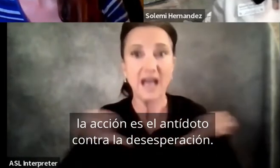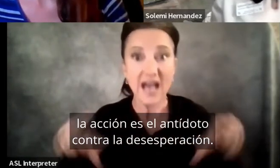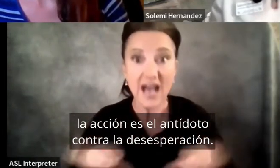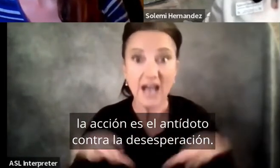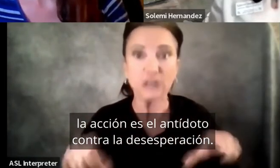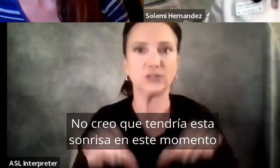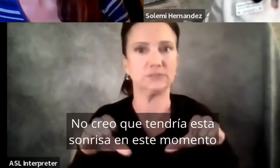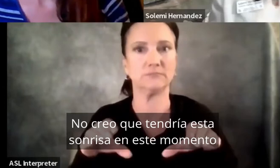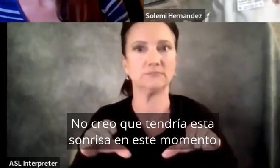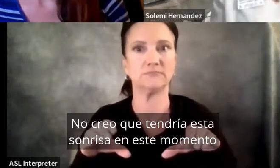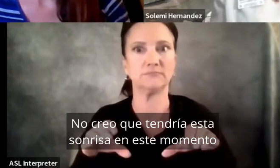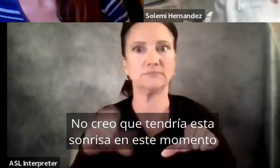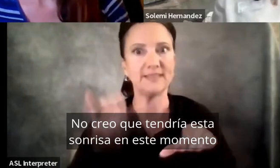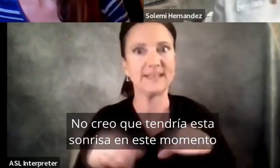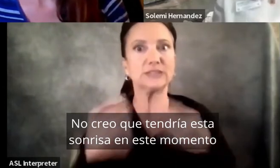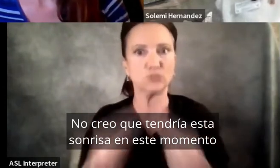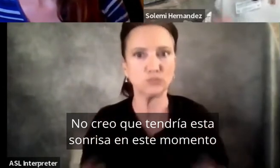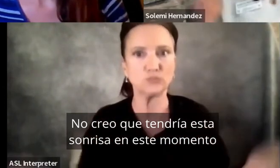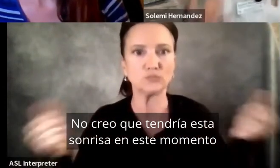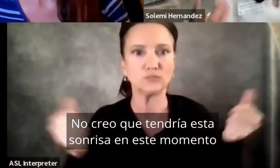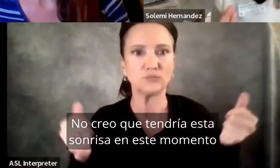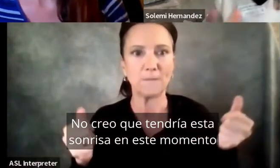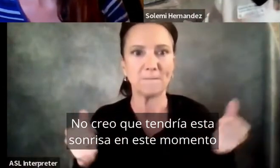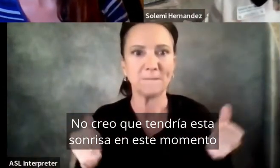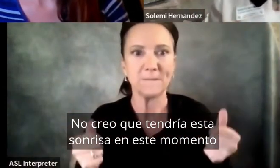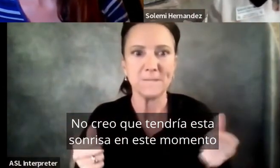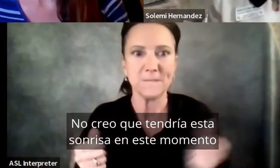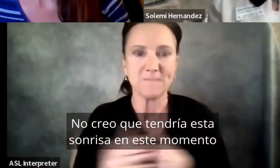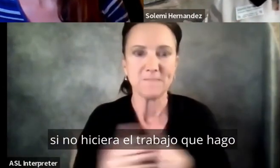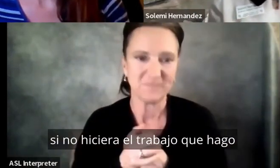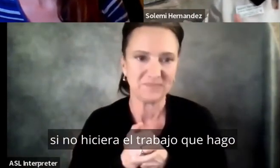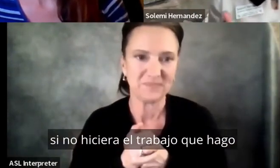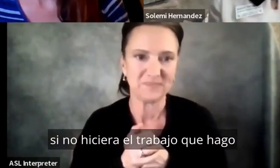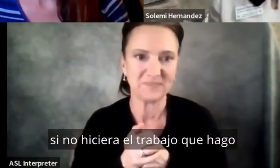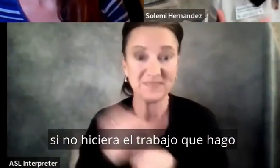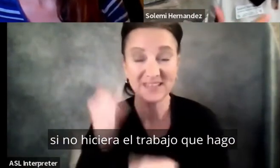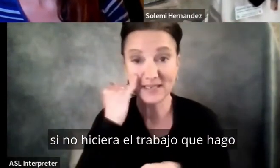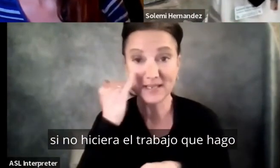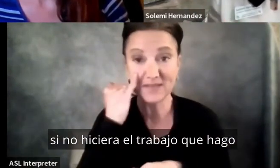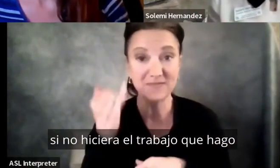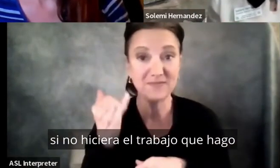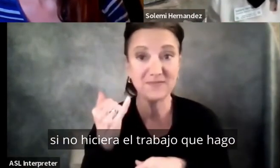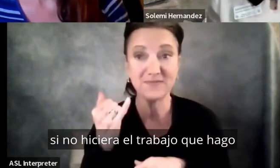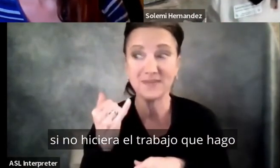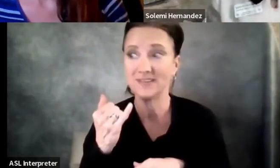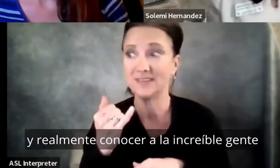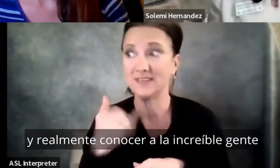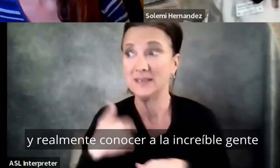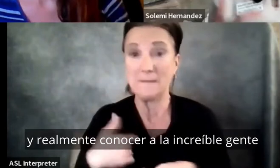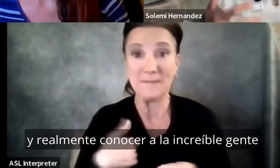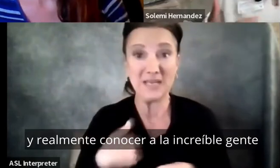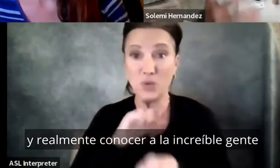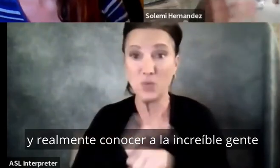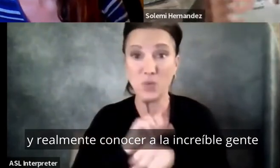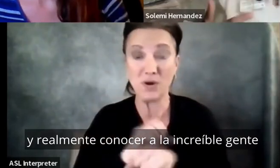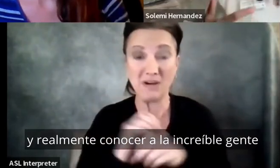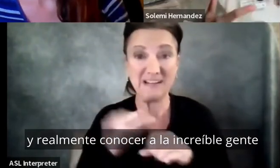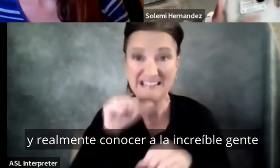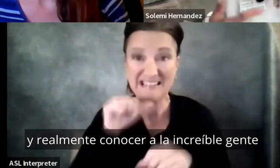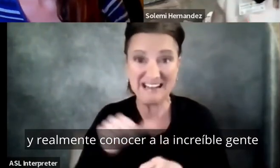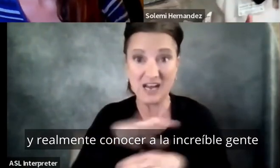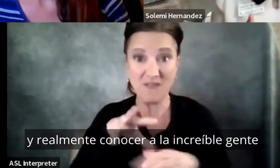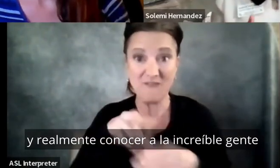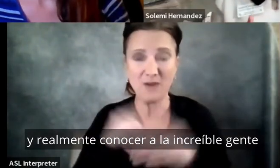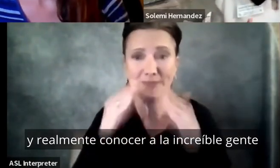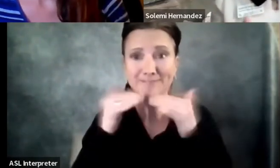despair. I don't think I would have this smile right now if I wouldn't do the work that I do and actually meet the